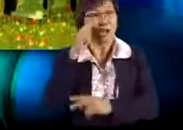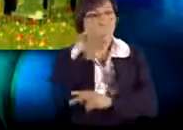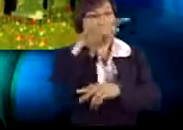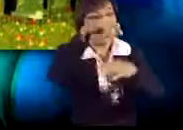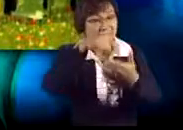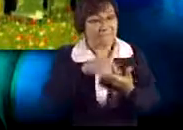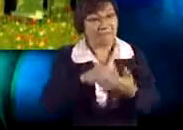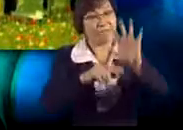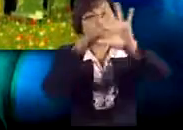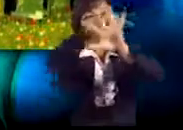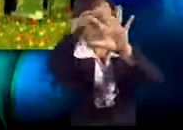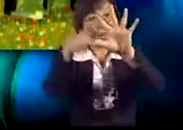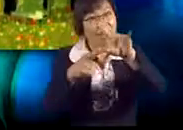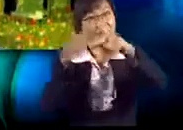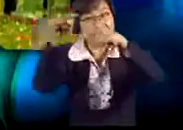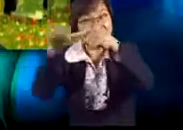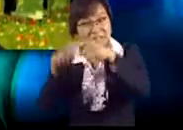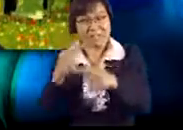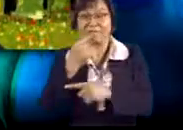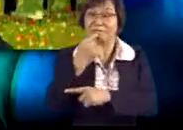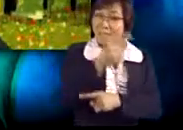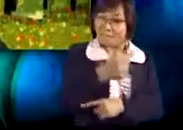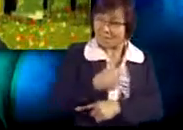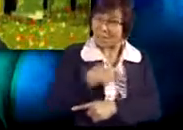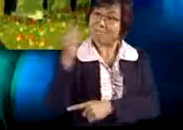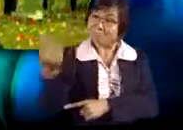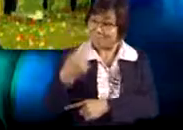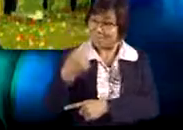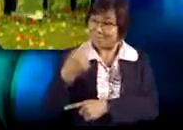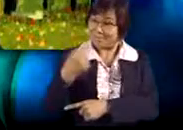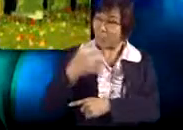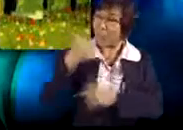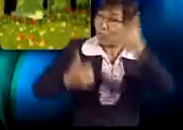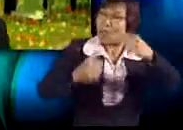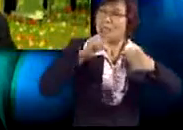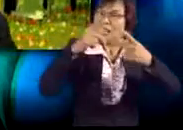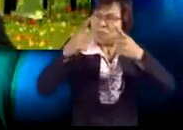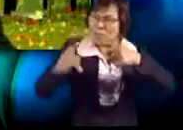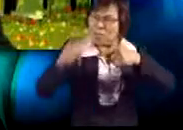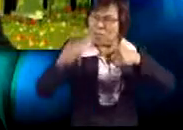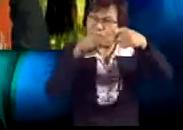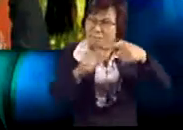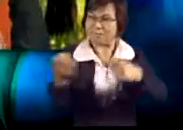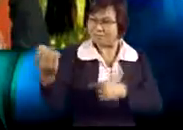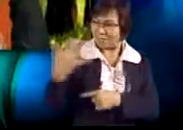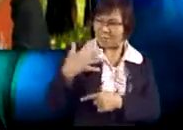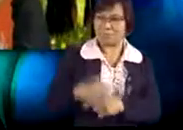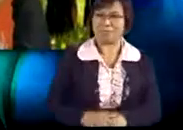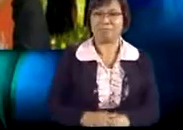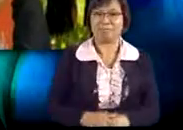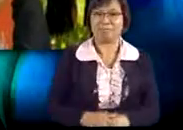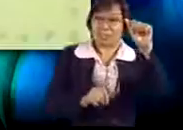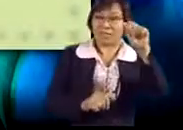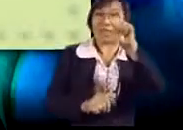Look at these 5 fractions. Tell me which are improper fractions.